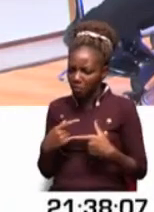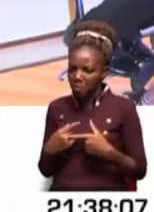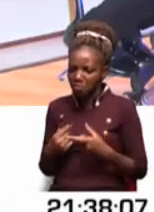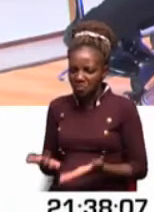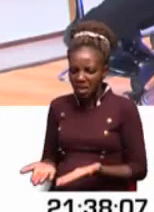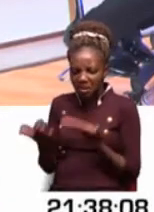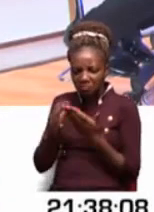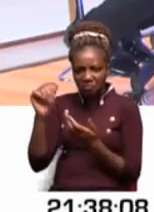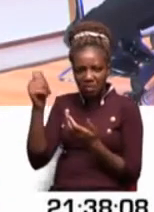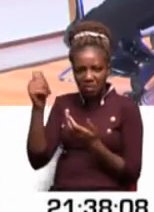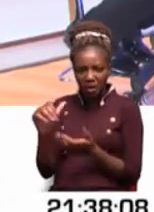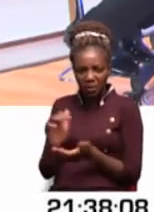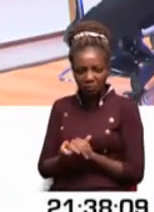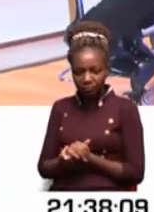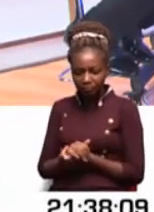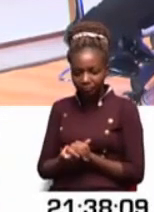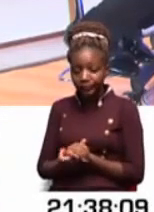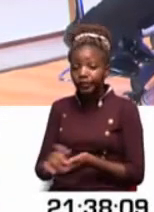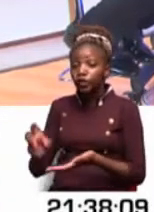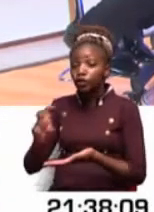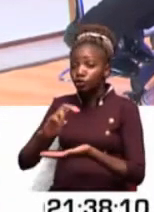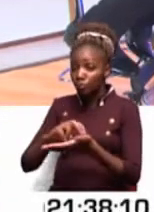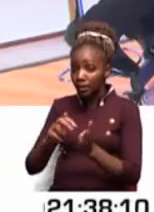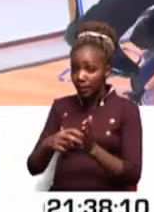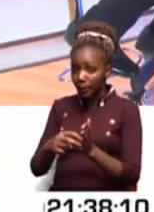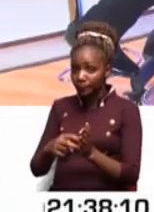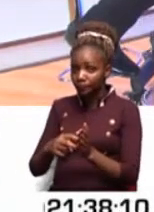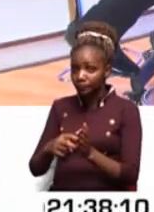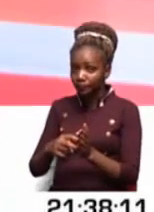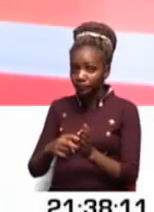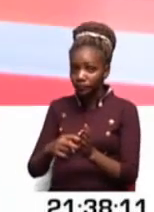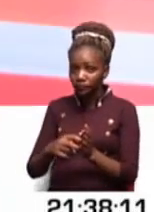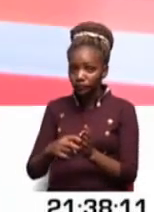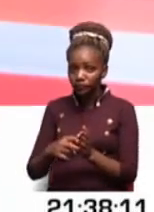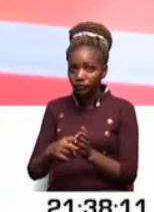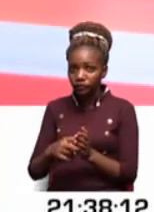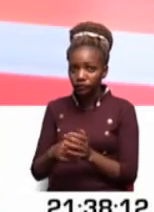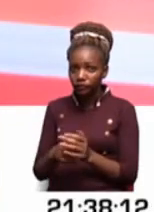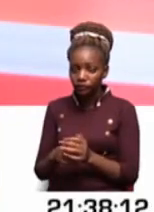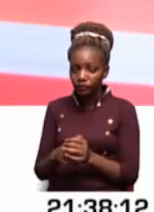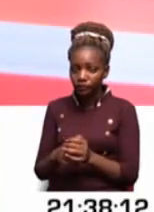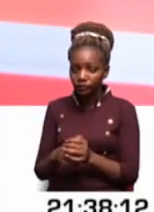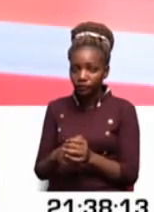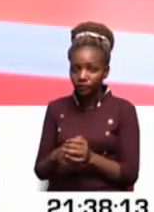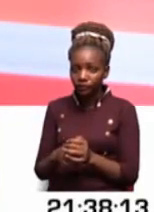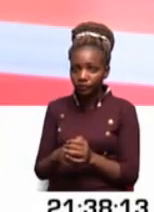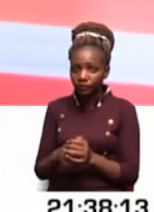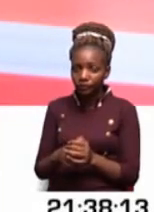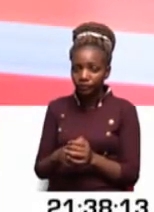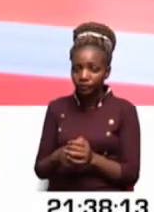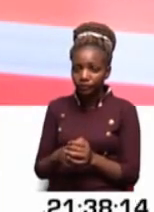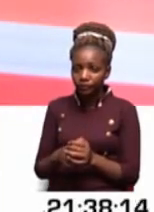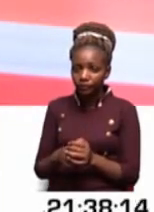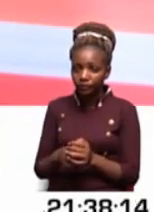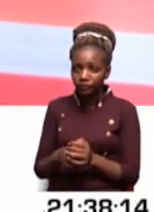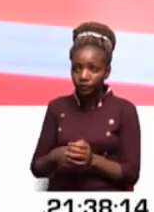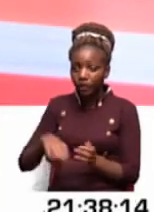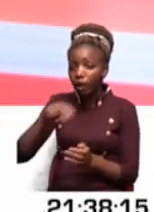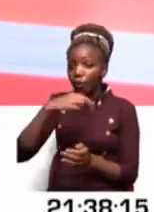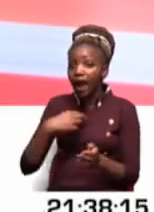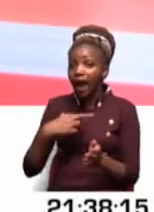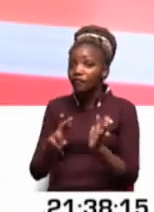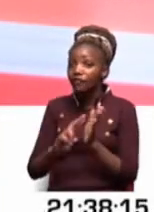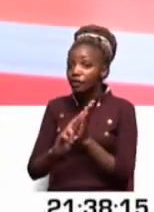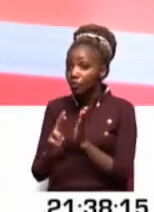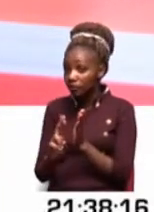felt. And this will have to do with something that Bernardot talked about. It is the policies that we have. And